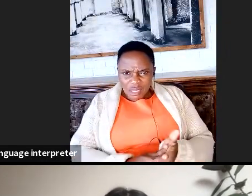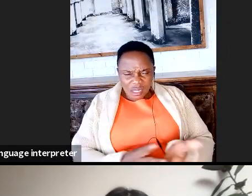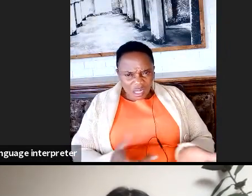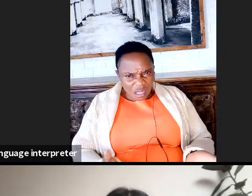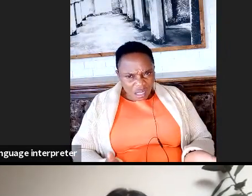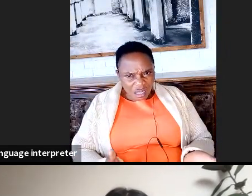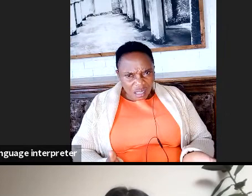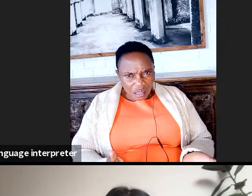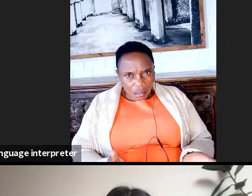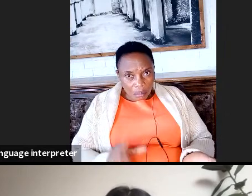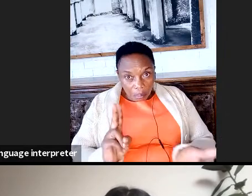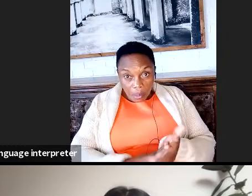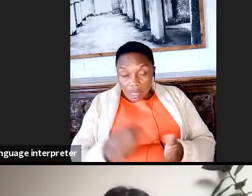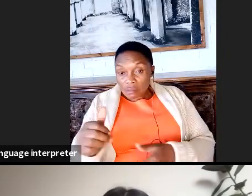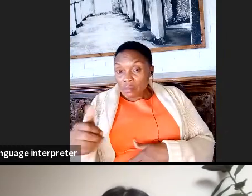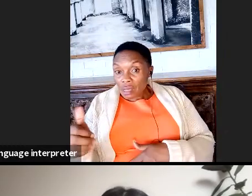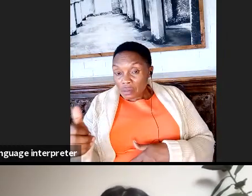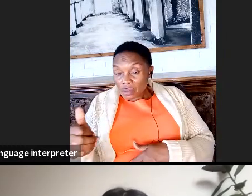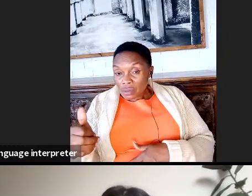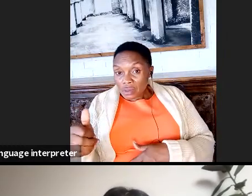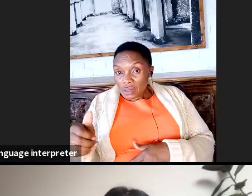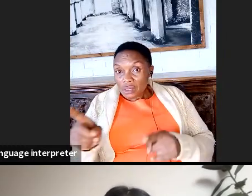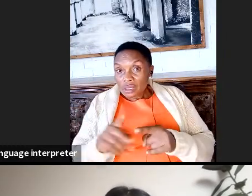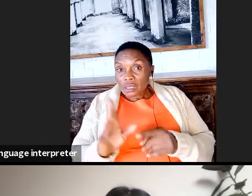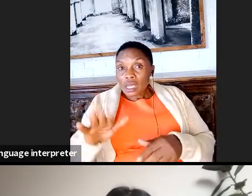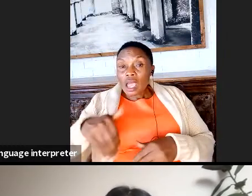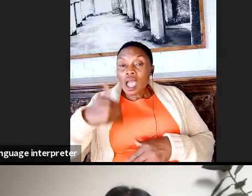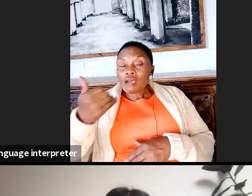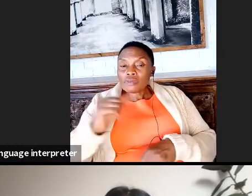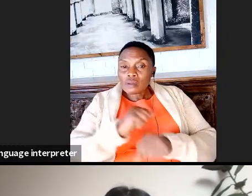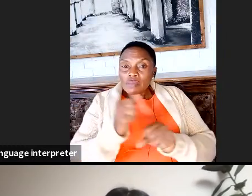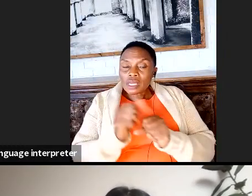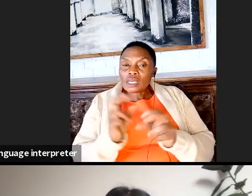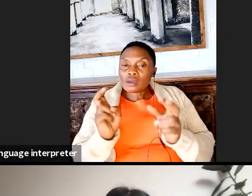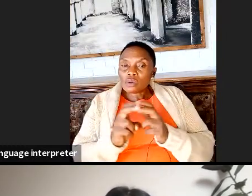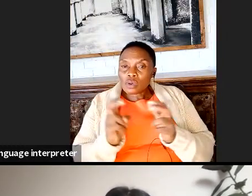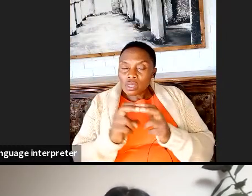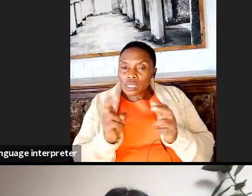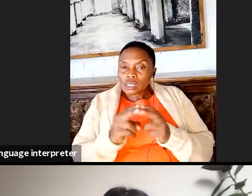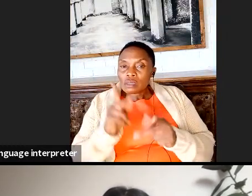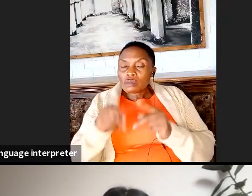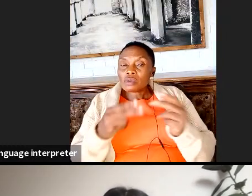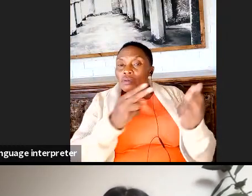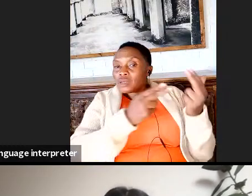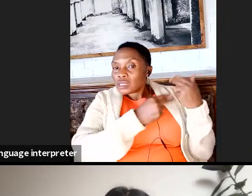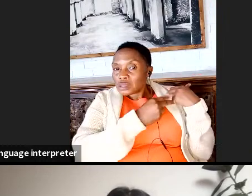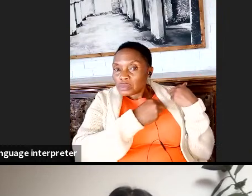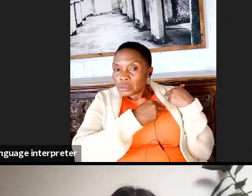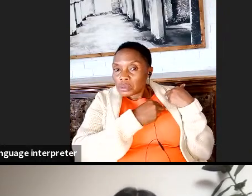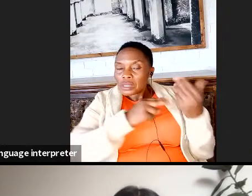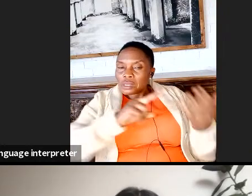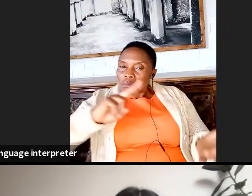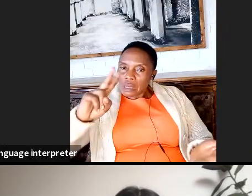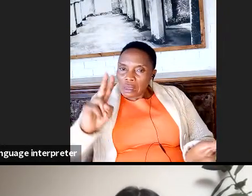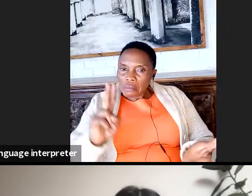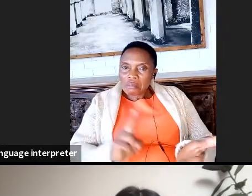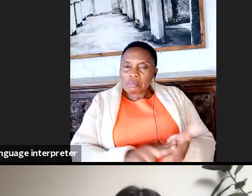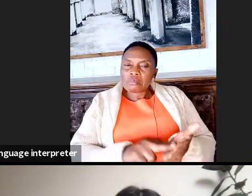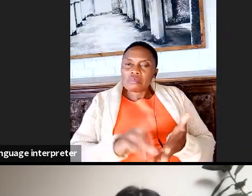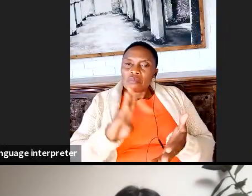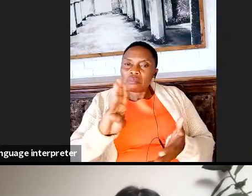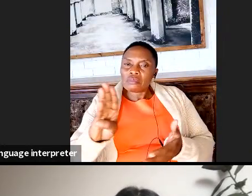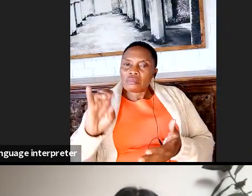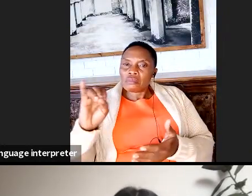it wasn't passed. Even after making contact with stakeholders, I still had